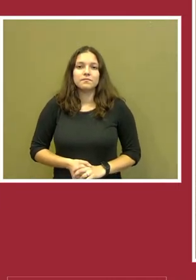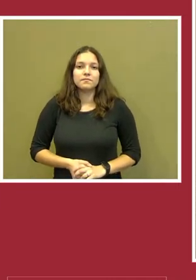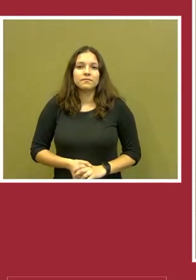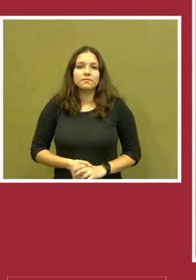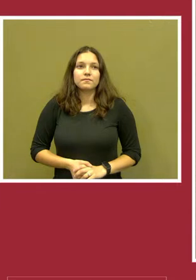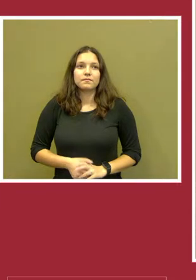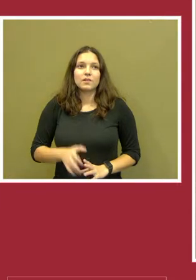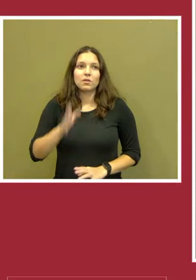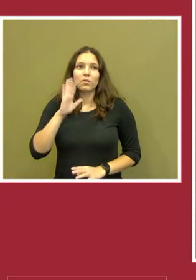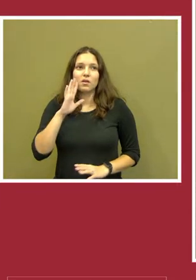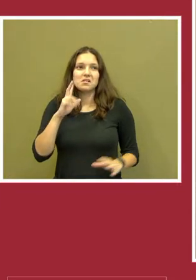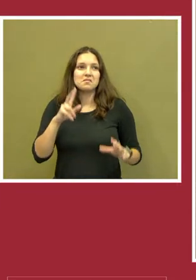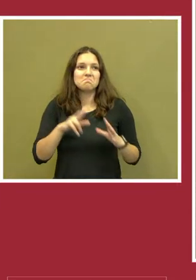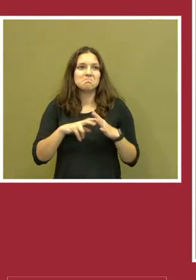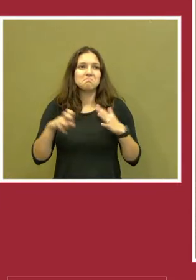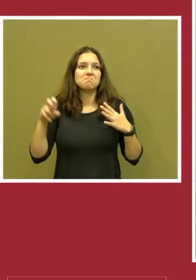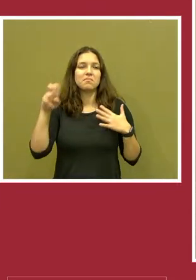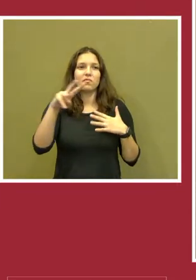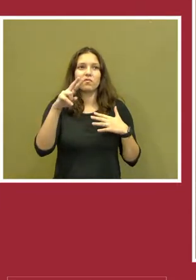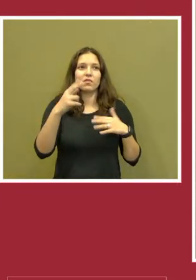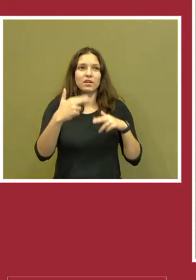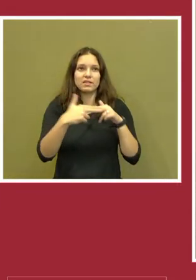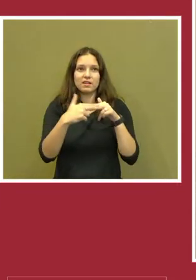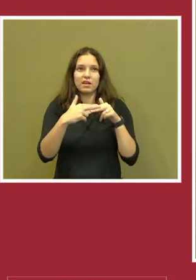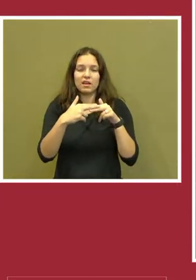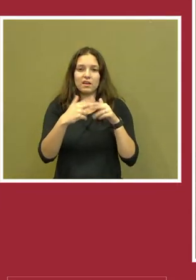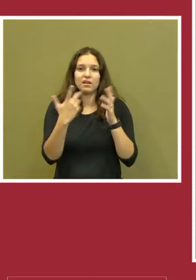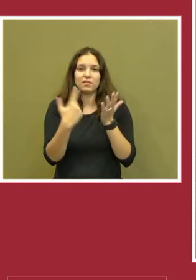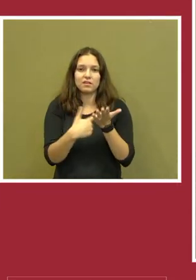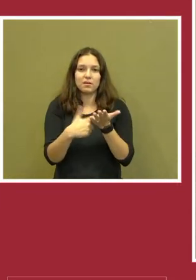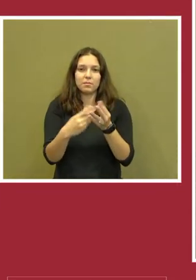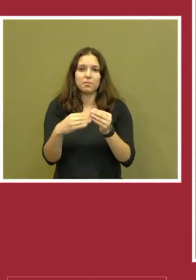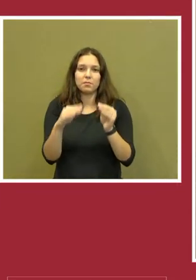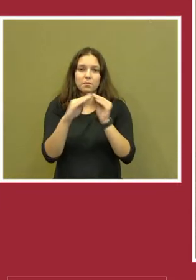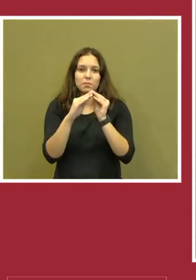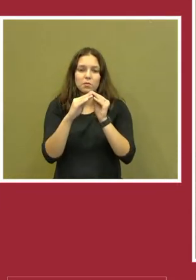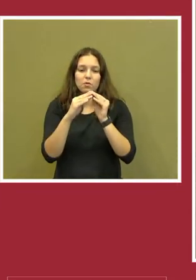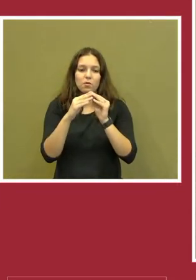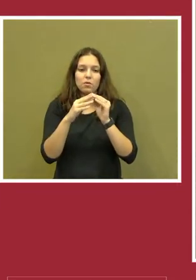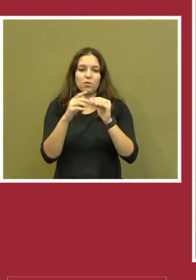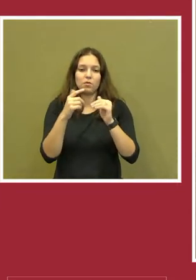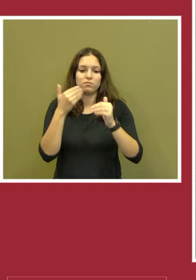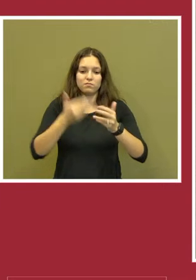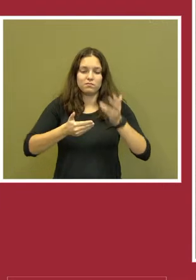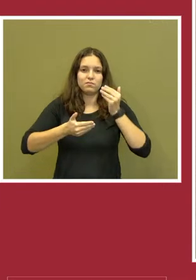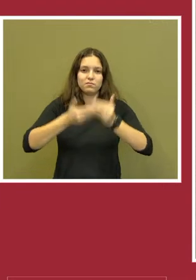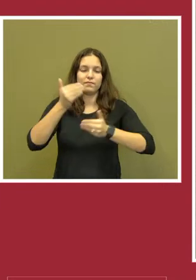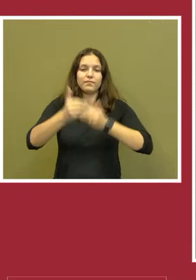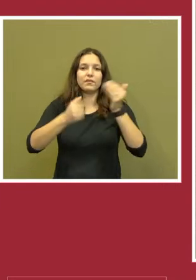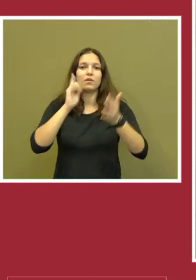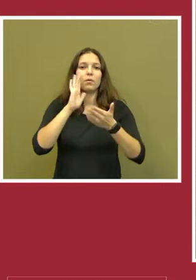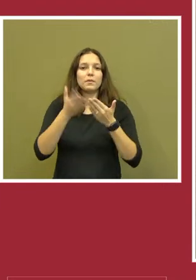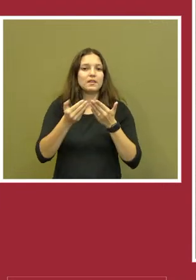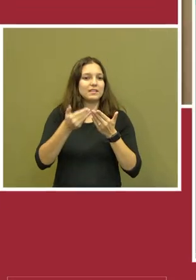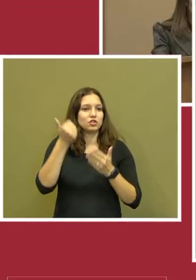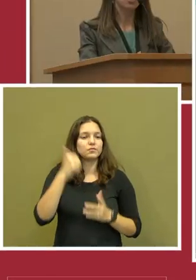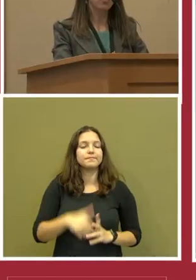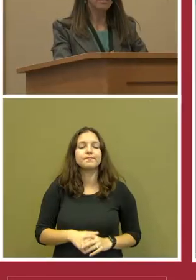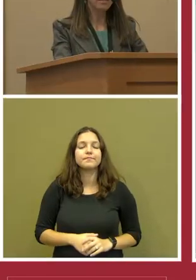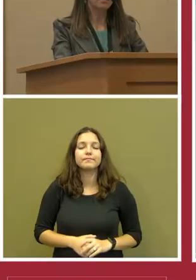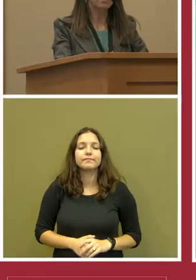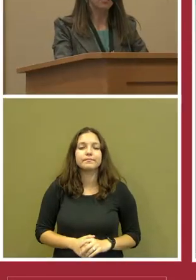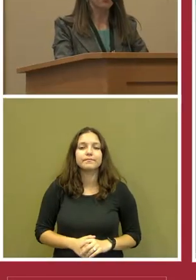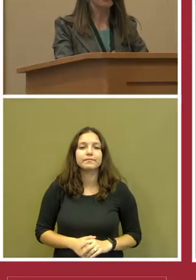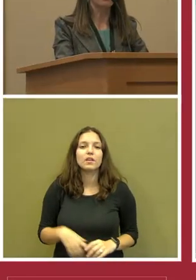I'm actually going to jump forward a slide to talk about this more chronologically. I think it'll be easier that way. So